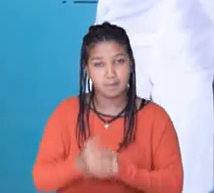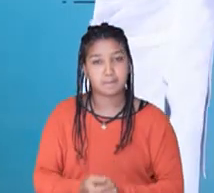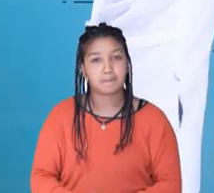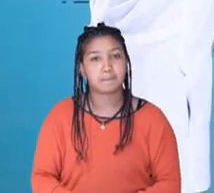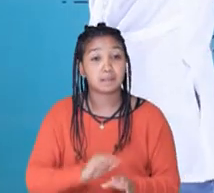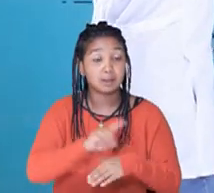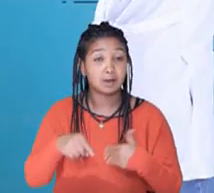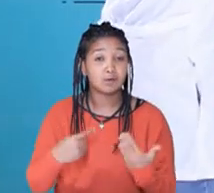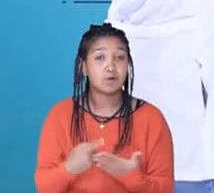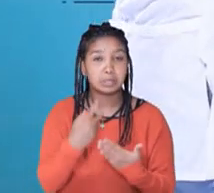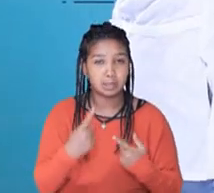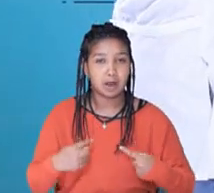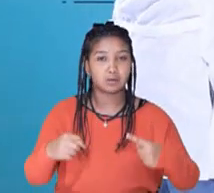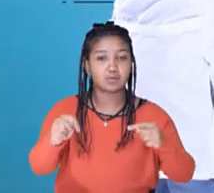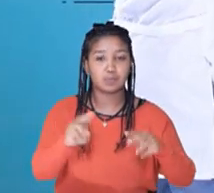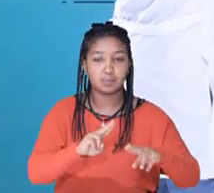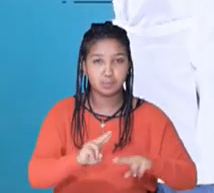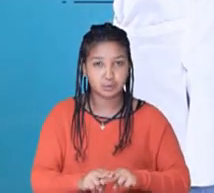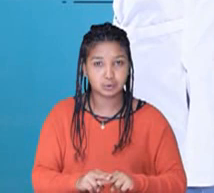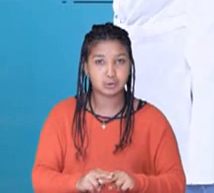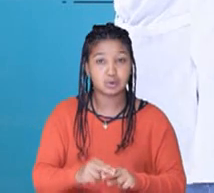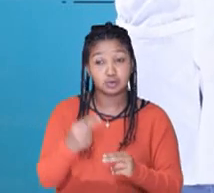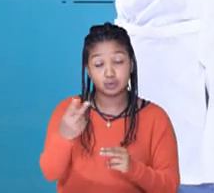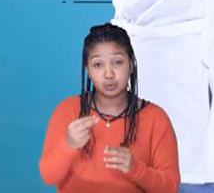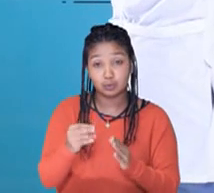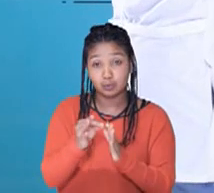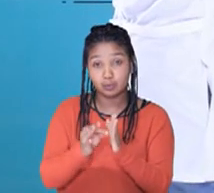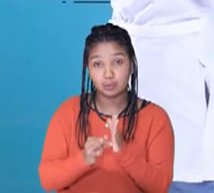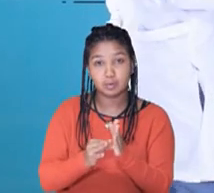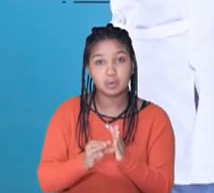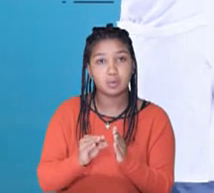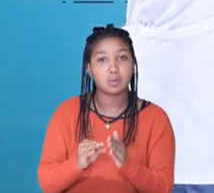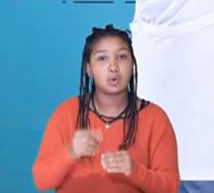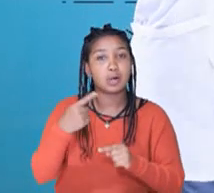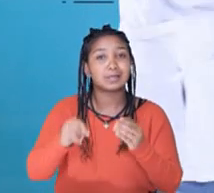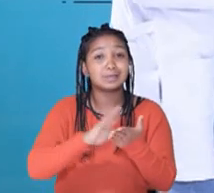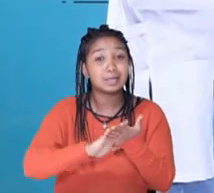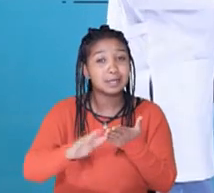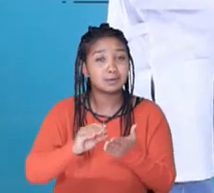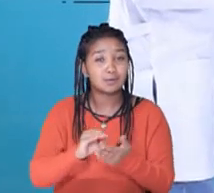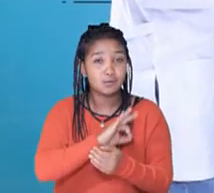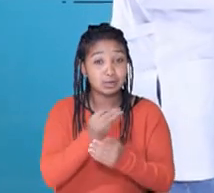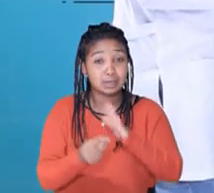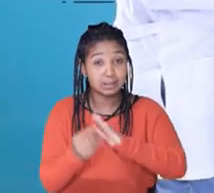alpha. Therefore, let's try to put those equations, those forces. What are the net force exerted on this mass? Well, the